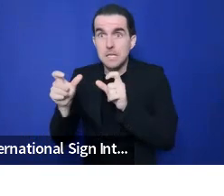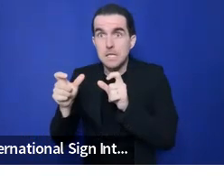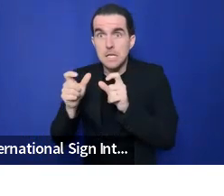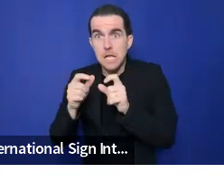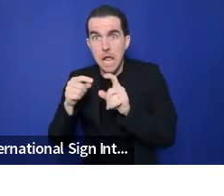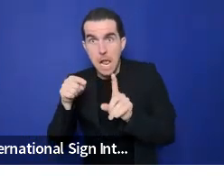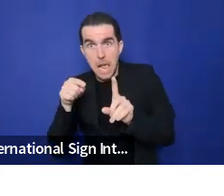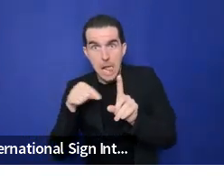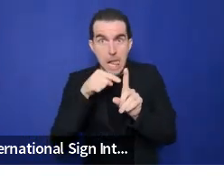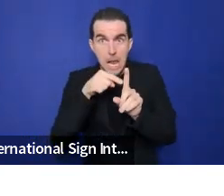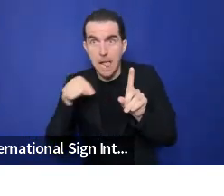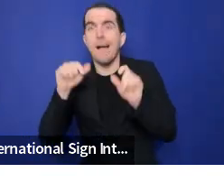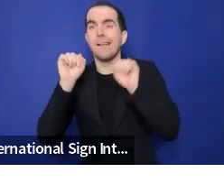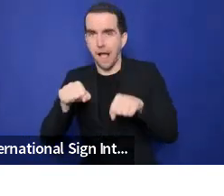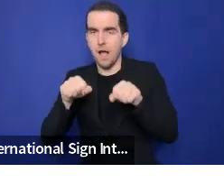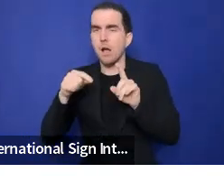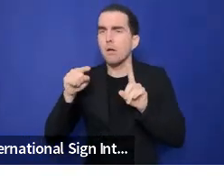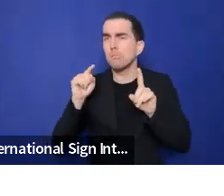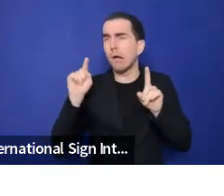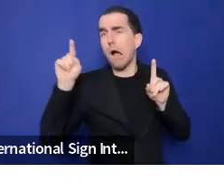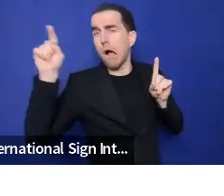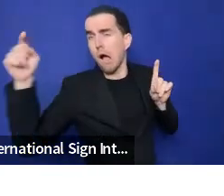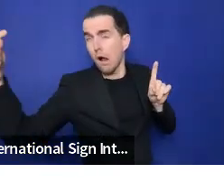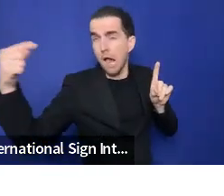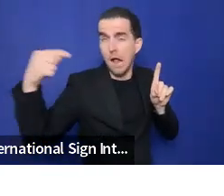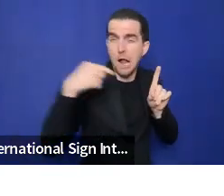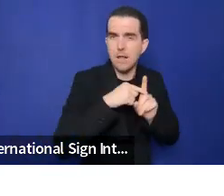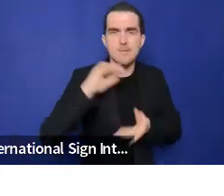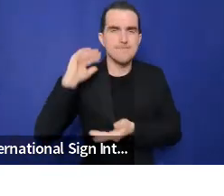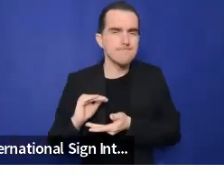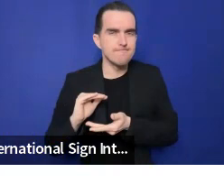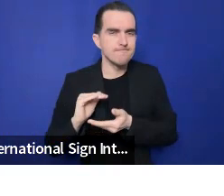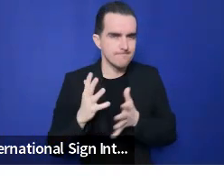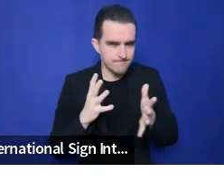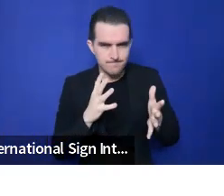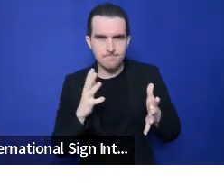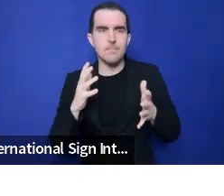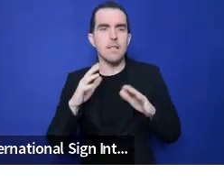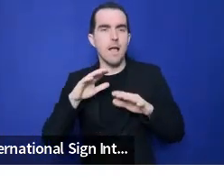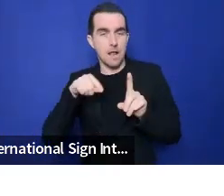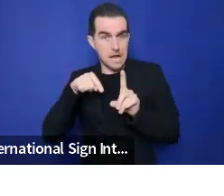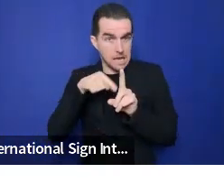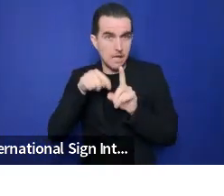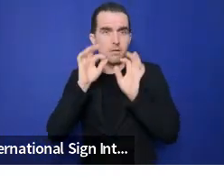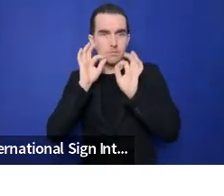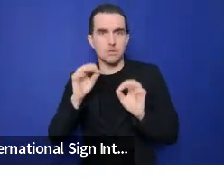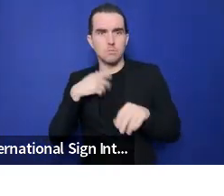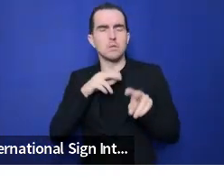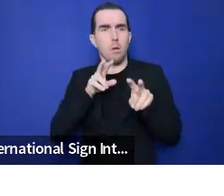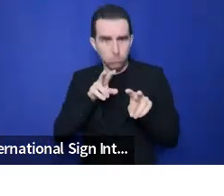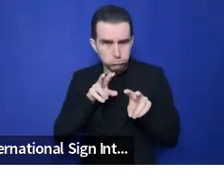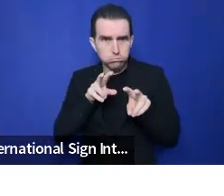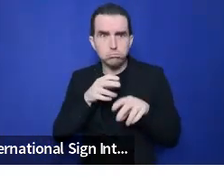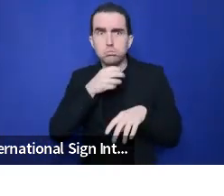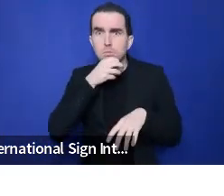period made absolutely no visits to a health post, let alone any other kind of health service like a hospital.